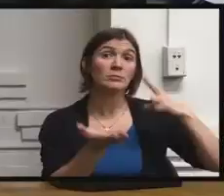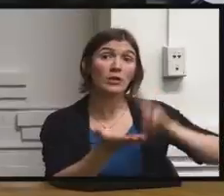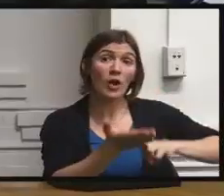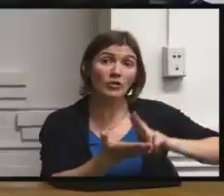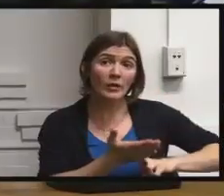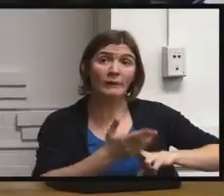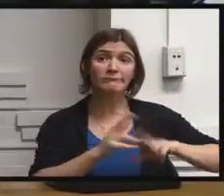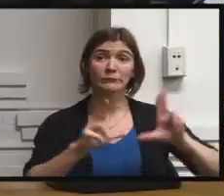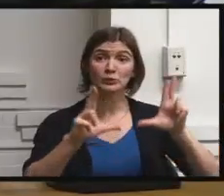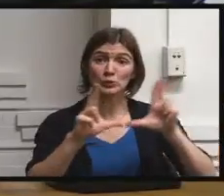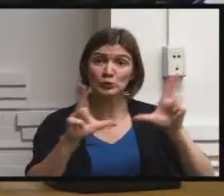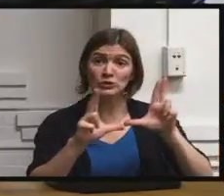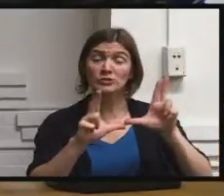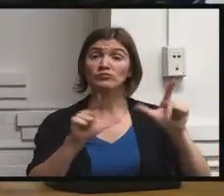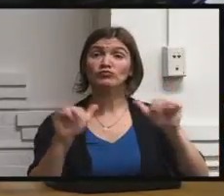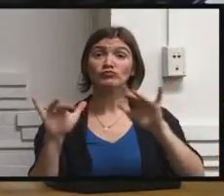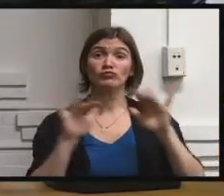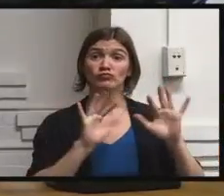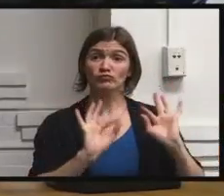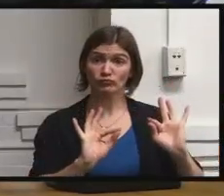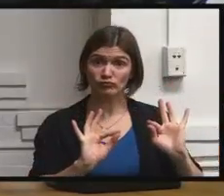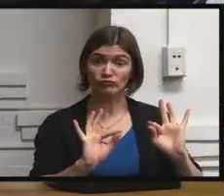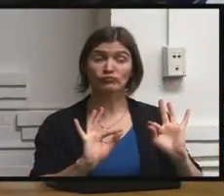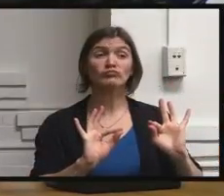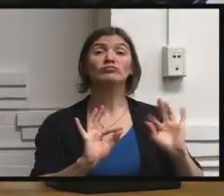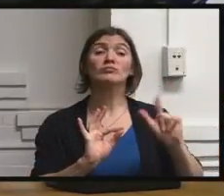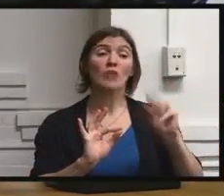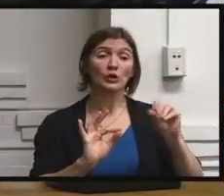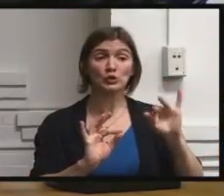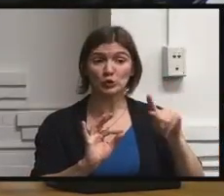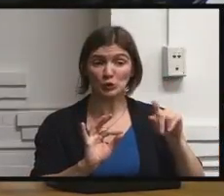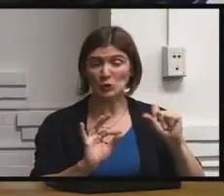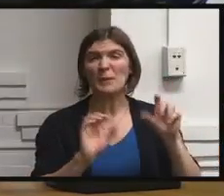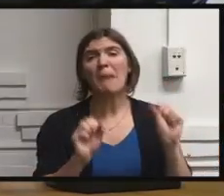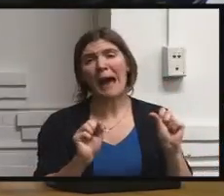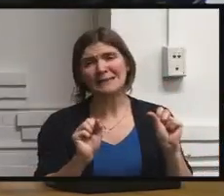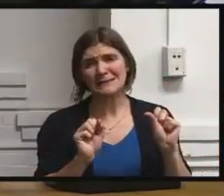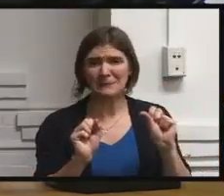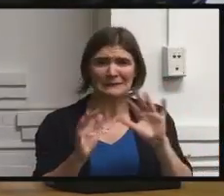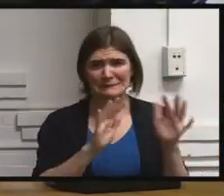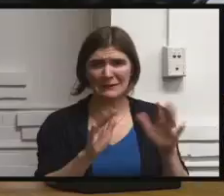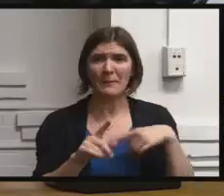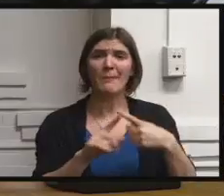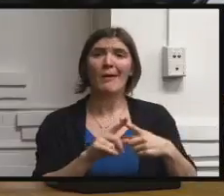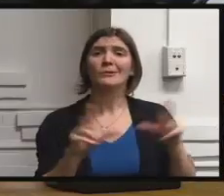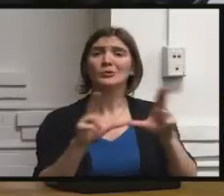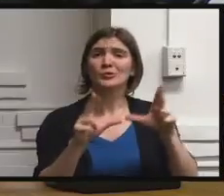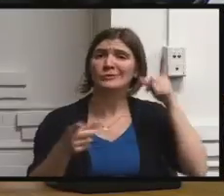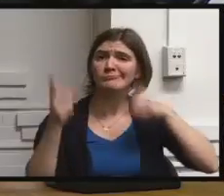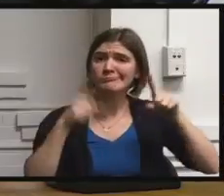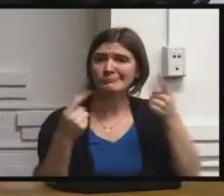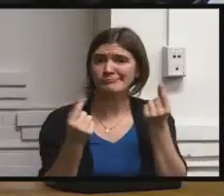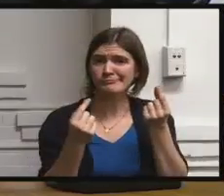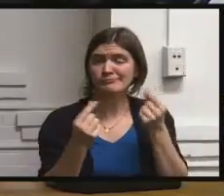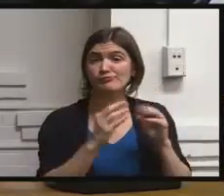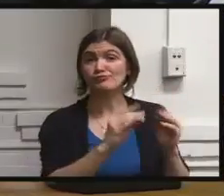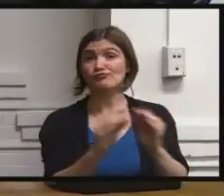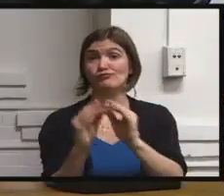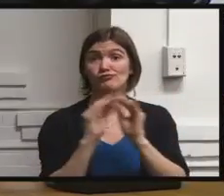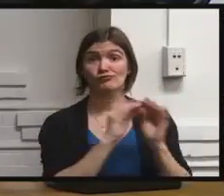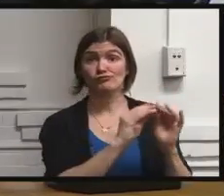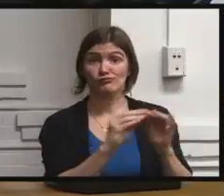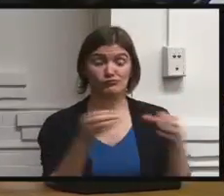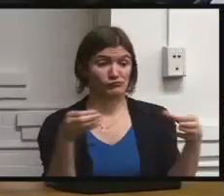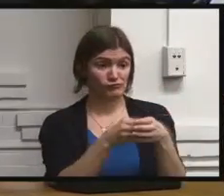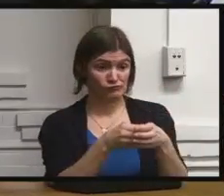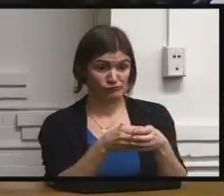contract matters, litigation matters, probable litigation, and collective bargaining agreements. While we were